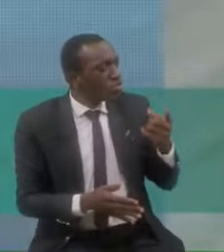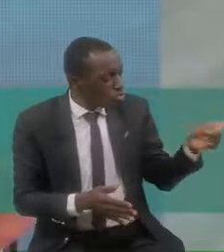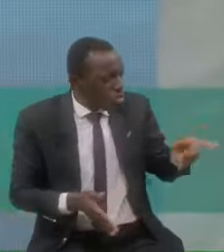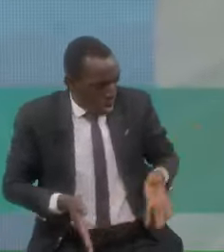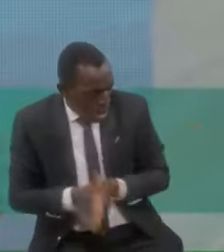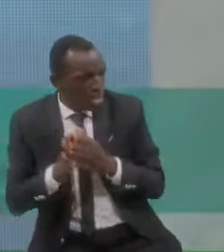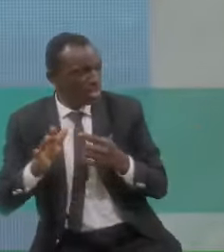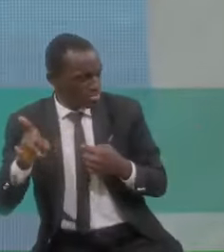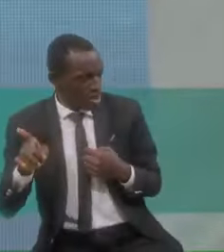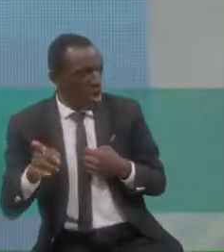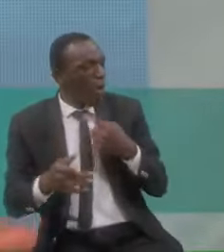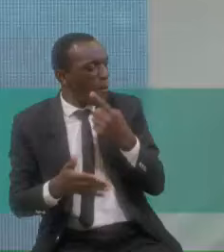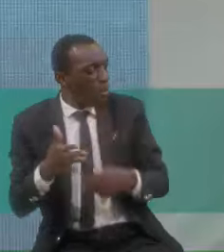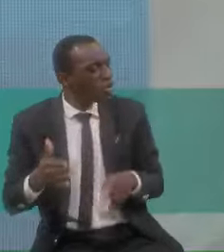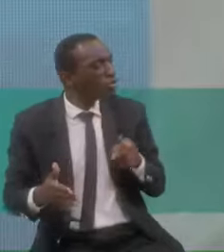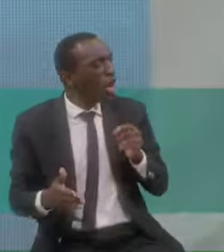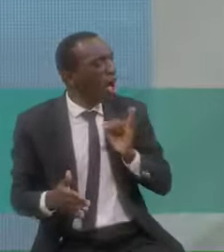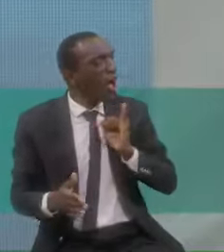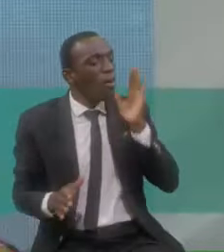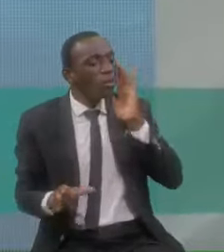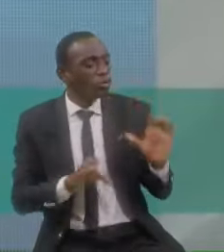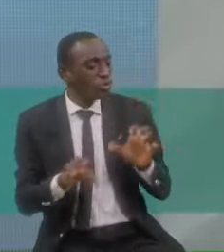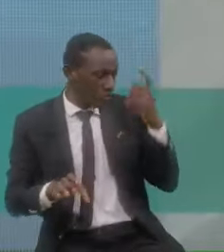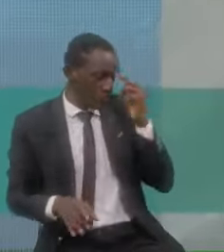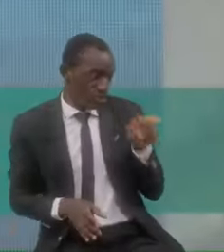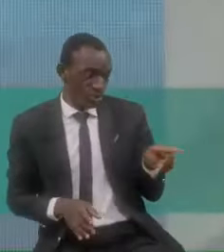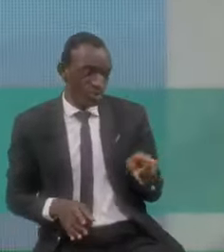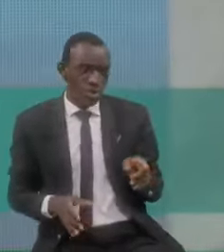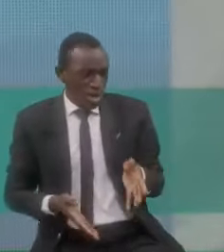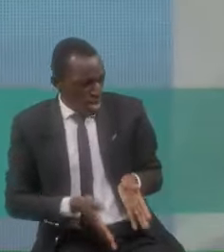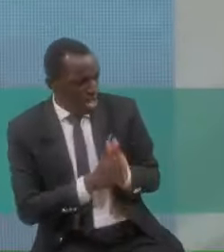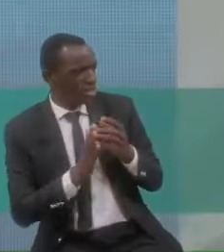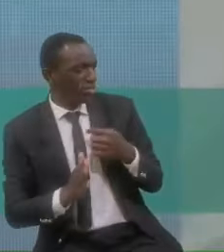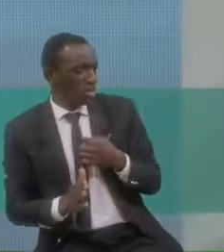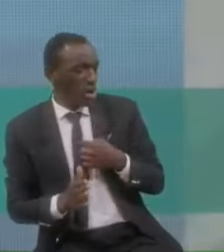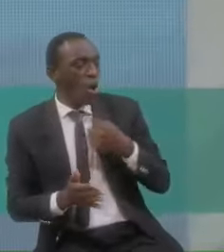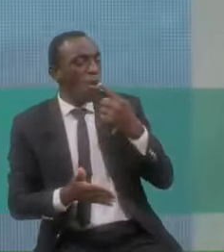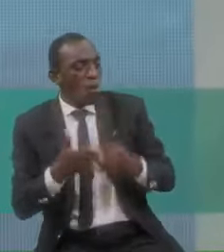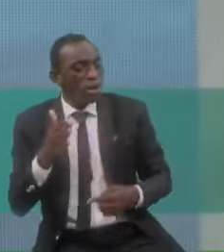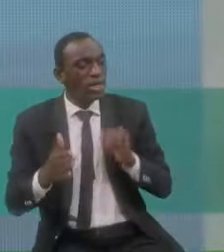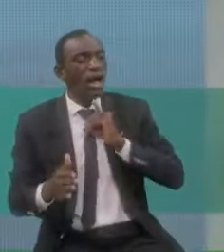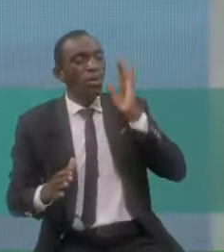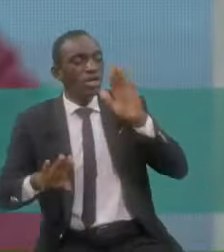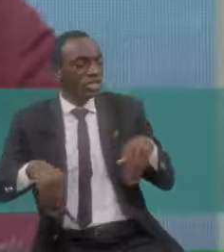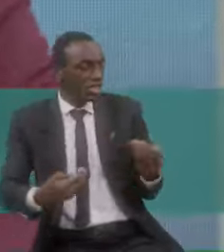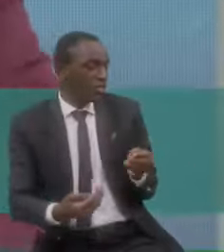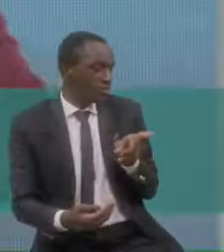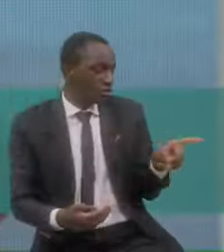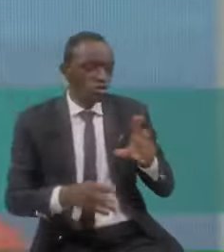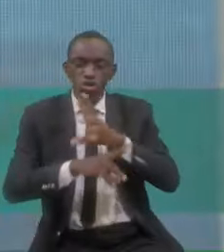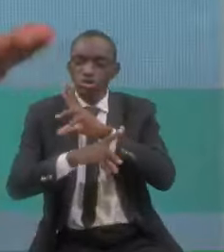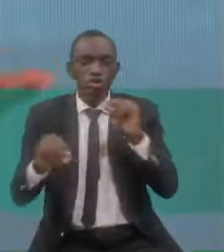I will do for you. There's no limit. Ask me what I'll give you. There is no